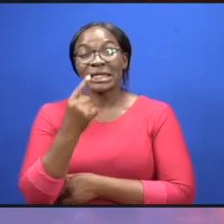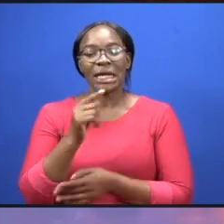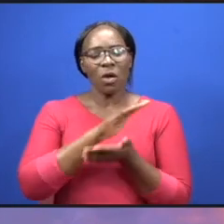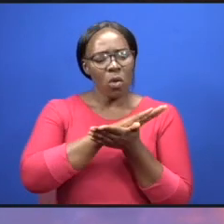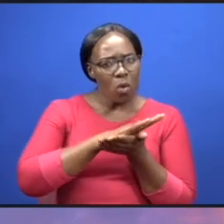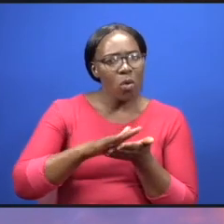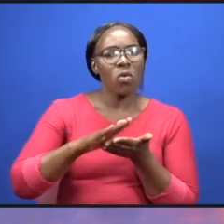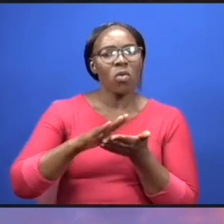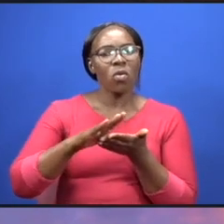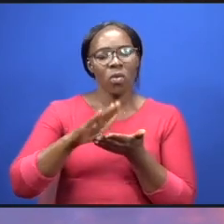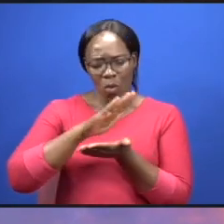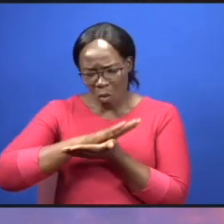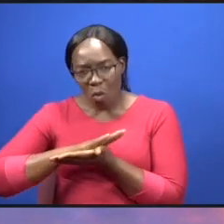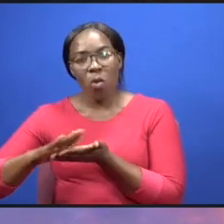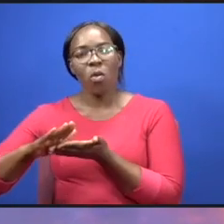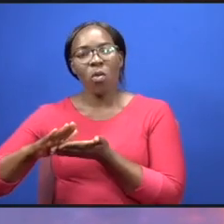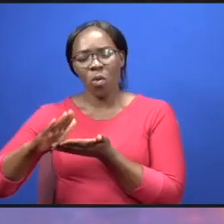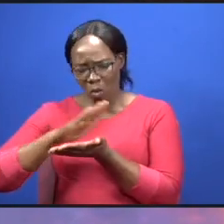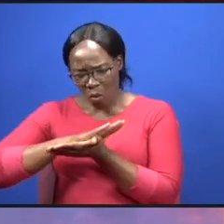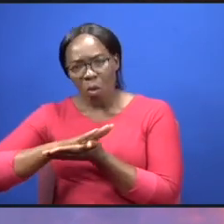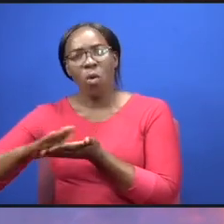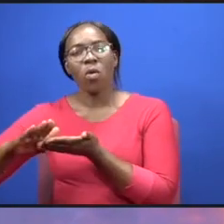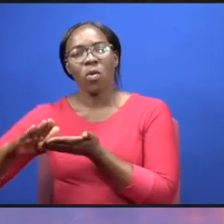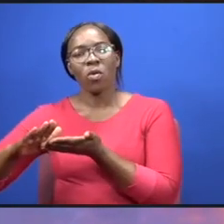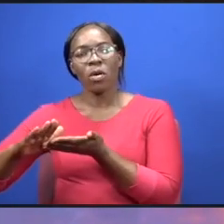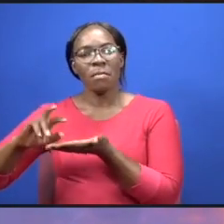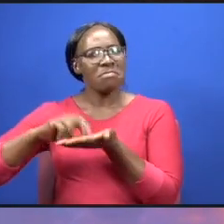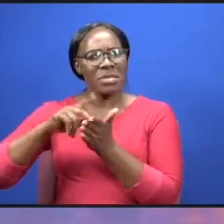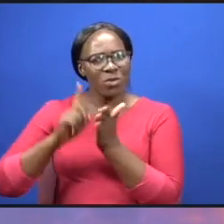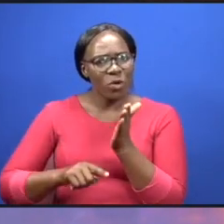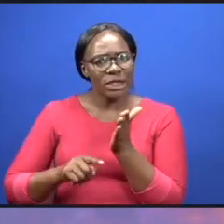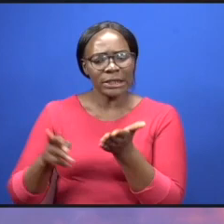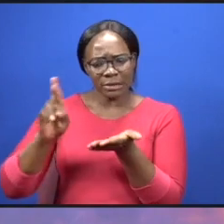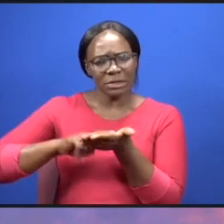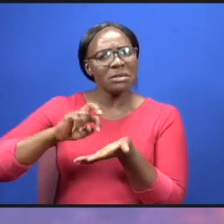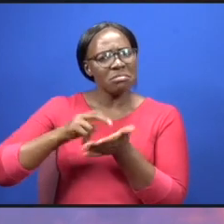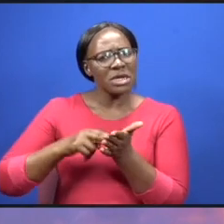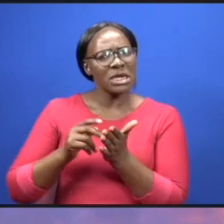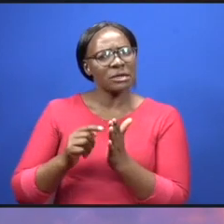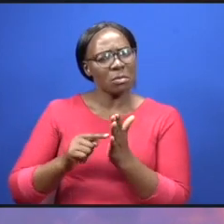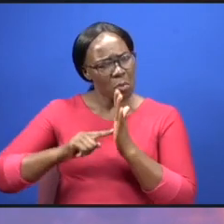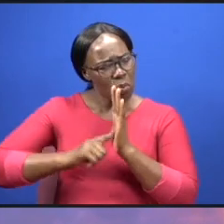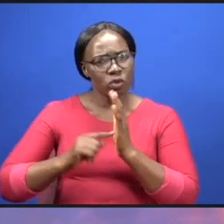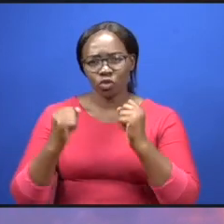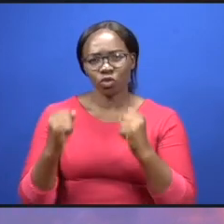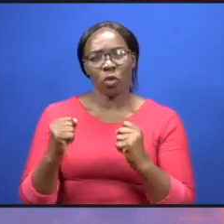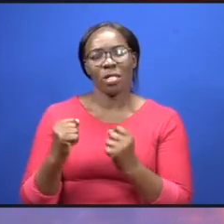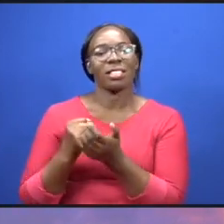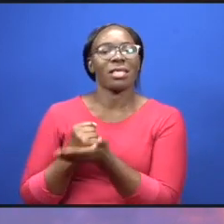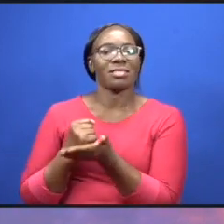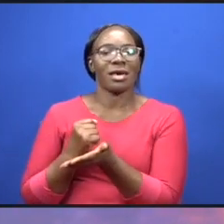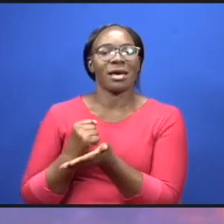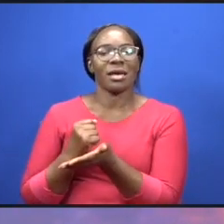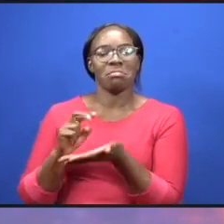say holy, holy, holy. And that's the highest compliment, to